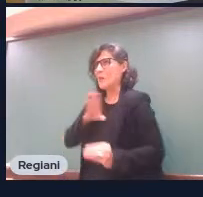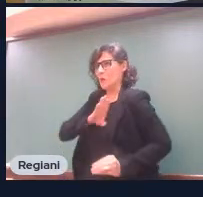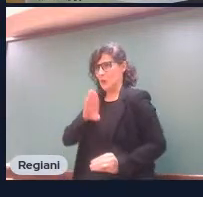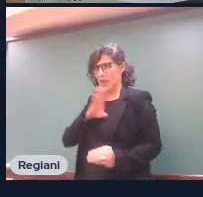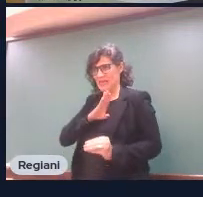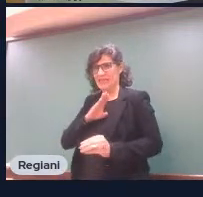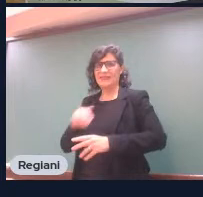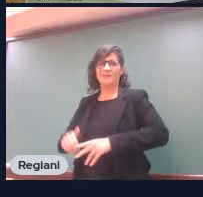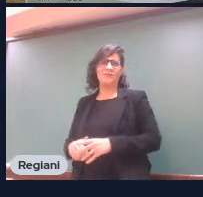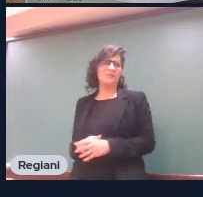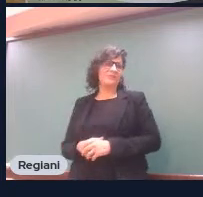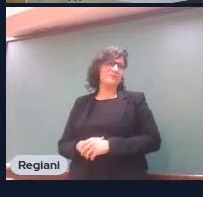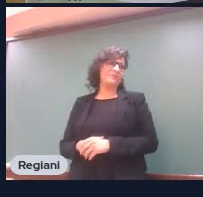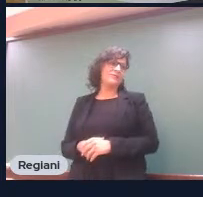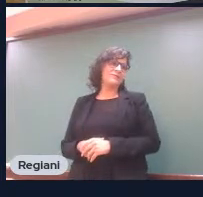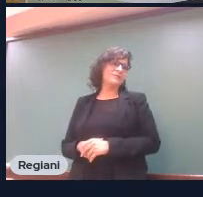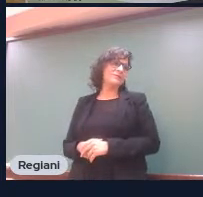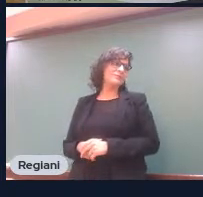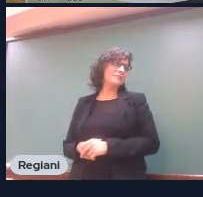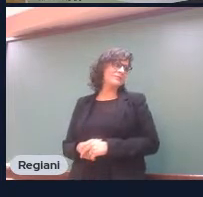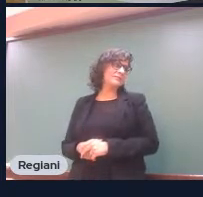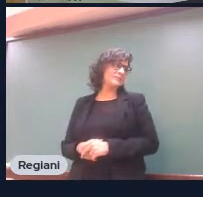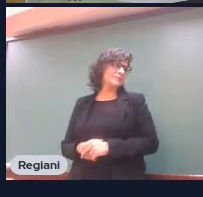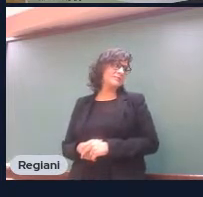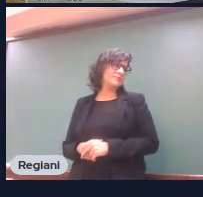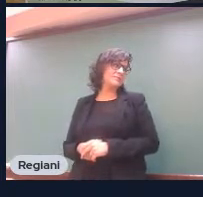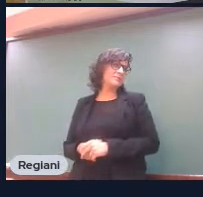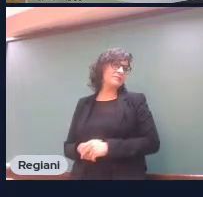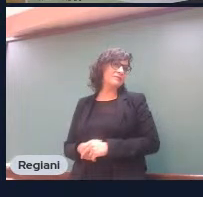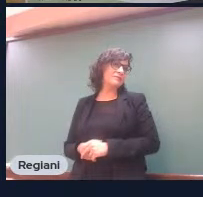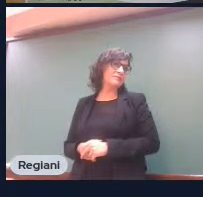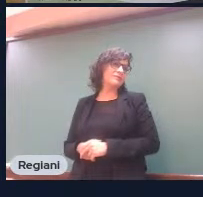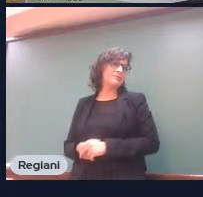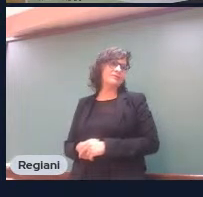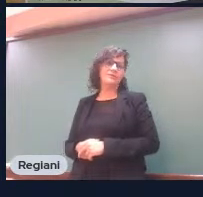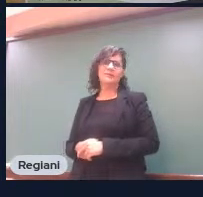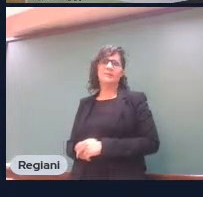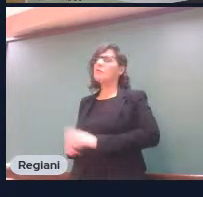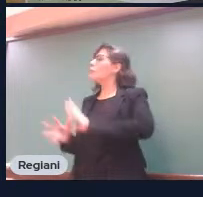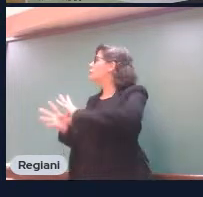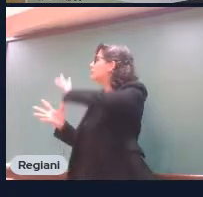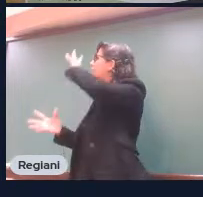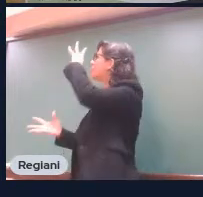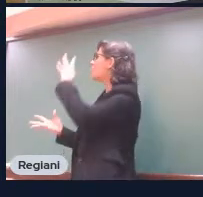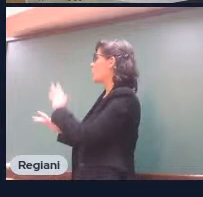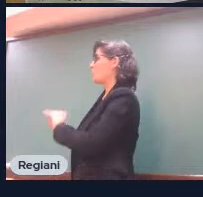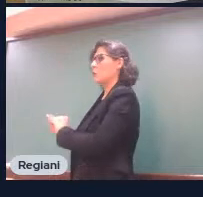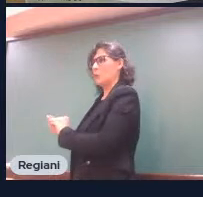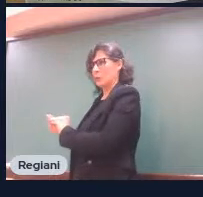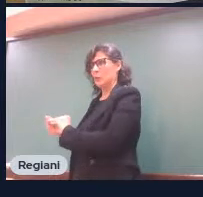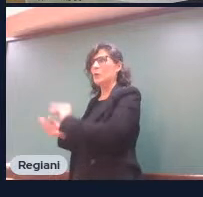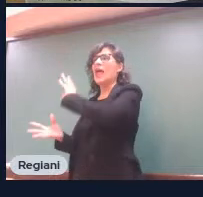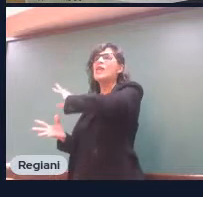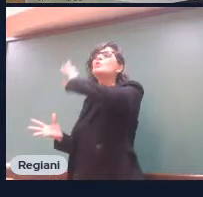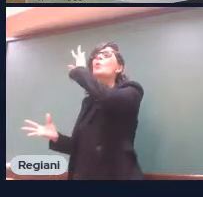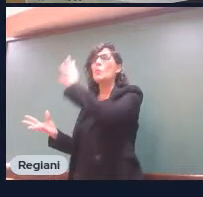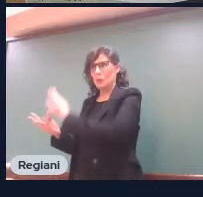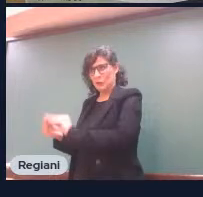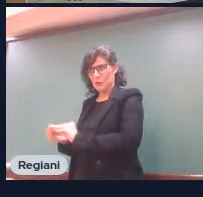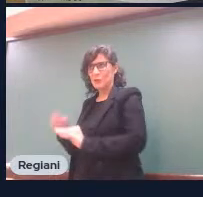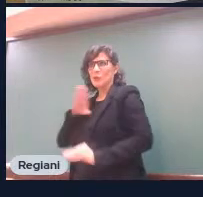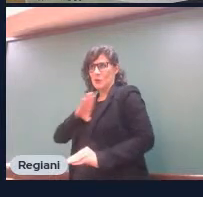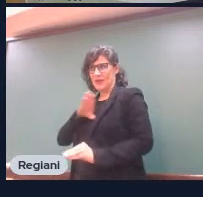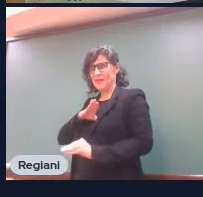Okay, all right. Okay, oh, good. Okay, so you have recap for me, right? Ok. Então, quando o